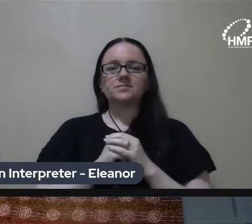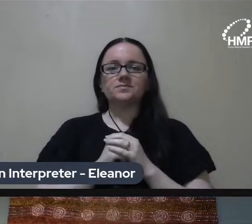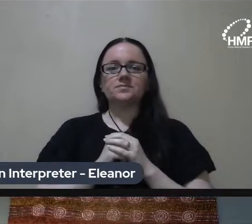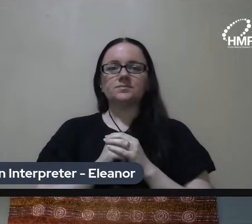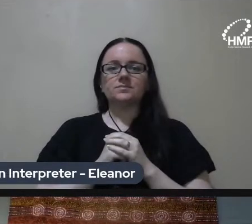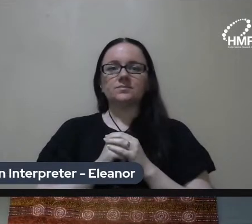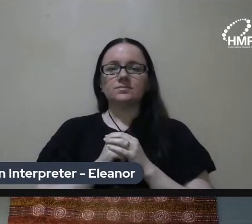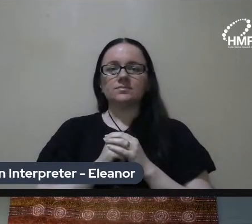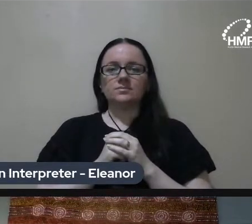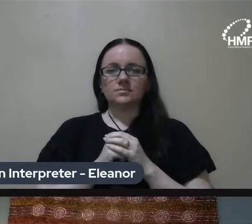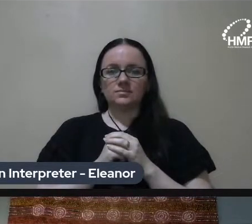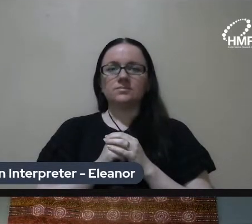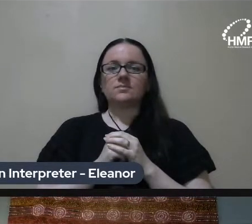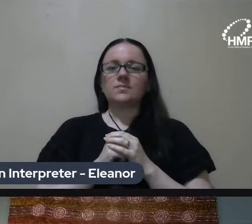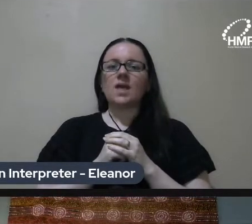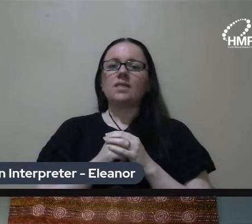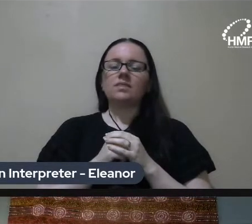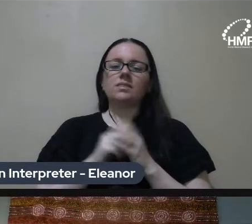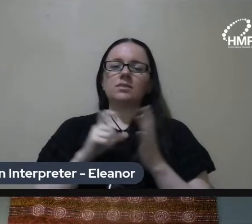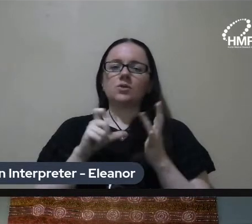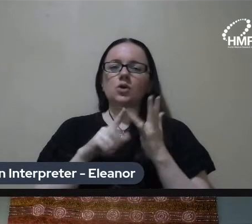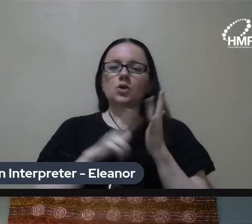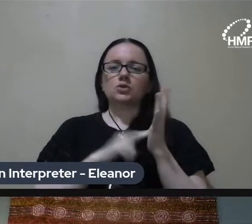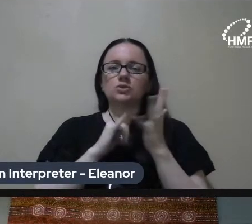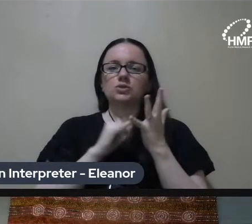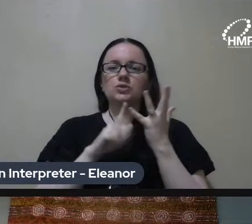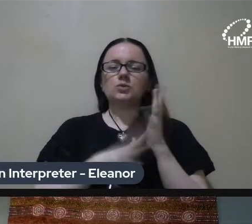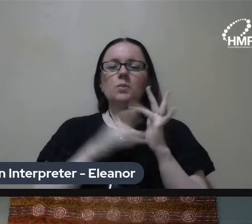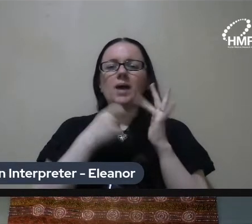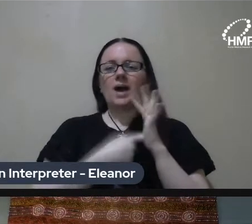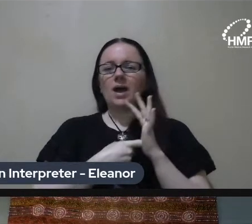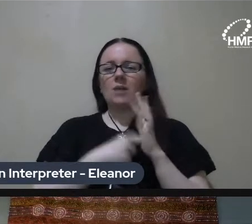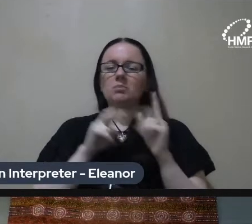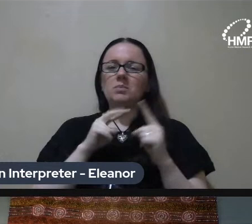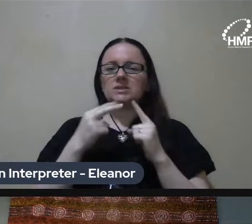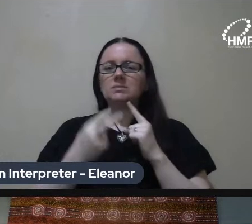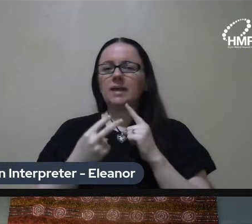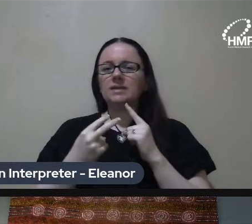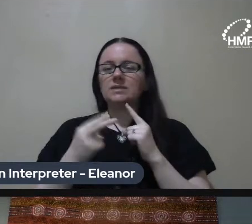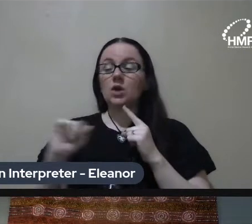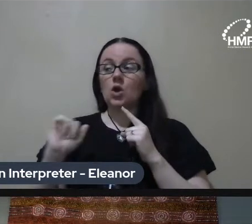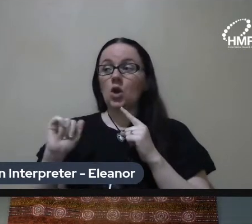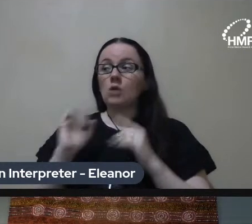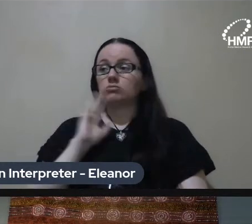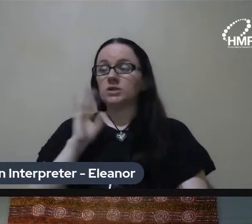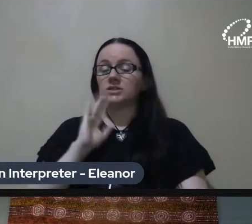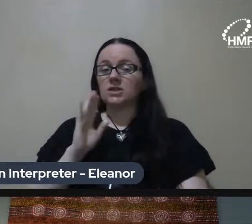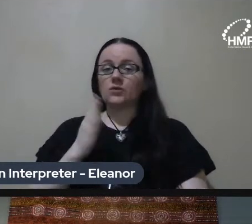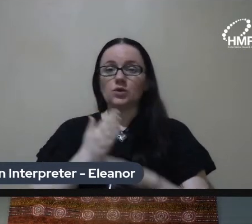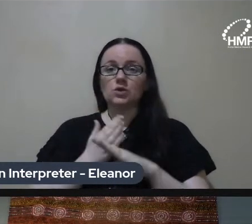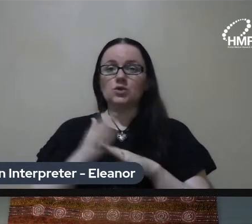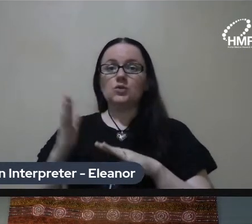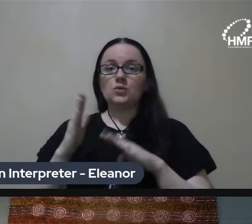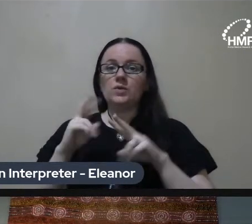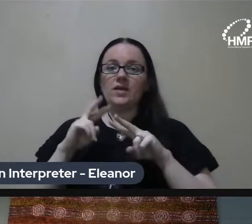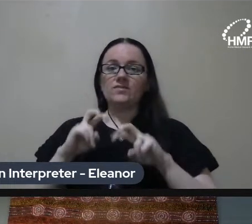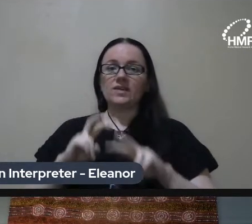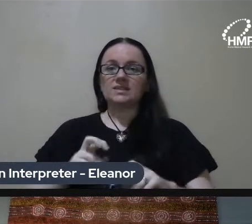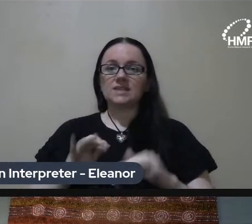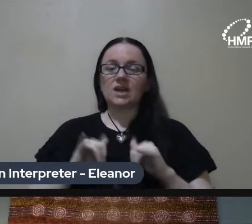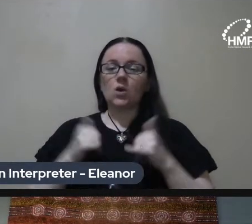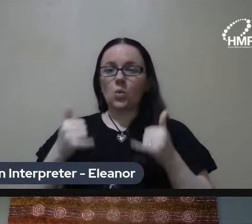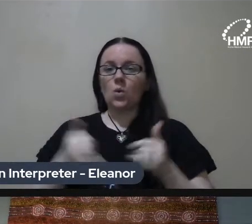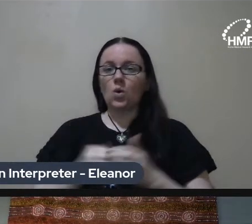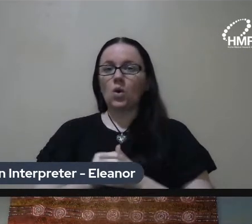Stroke, The Consumer Perspective. And her paper and presentation won the Best New Investigator Award. So that's not an